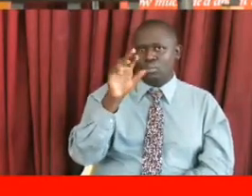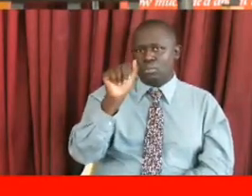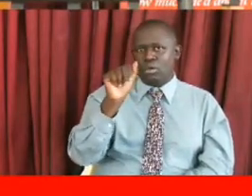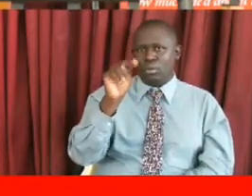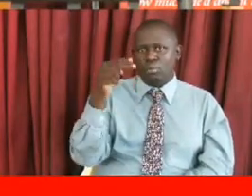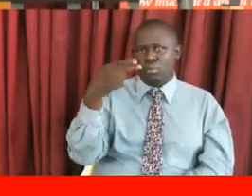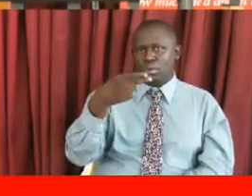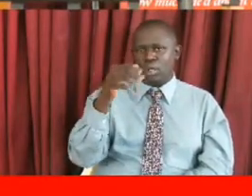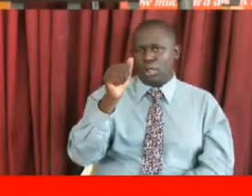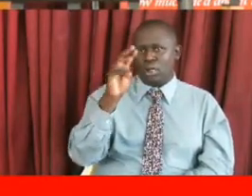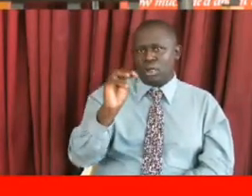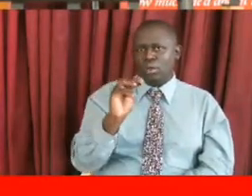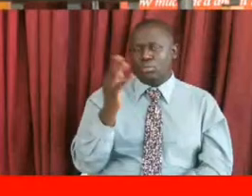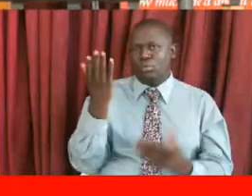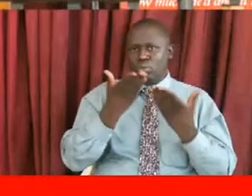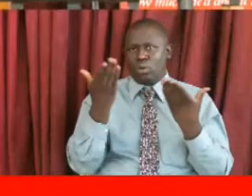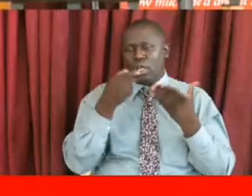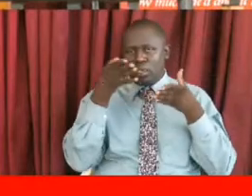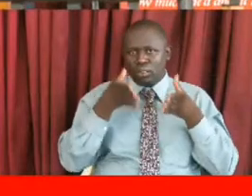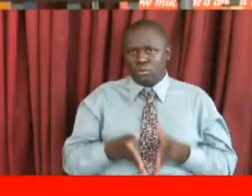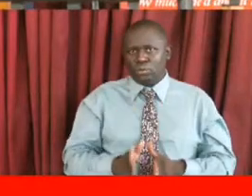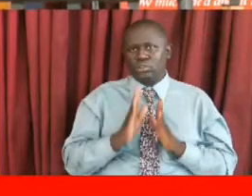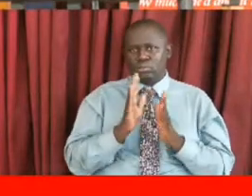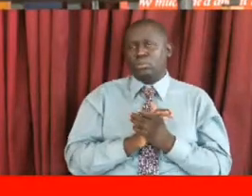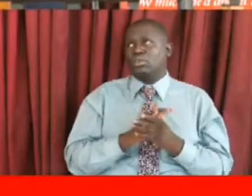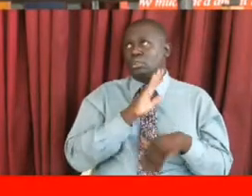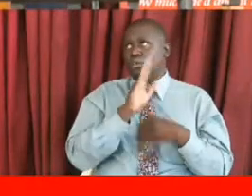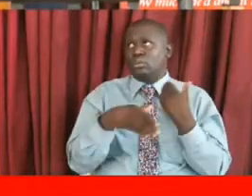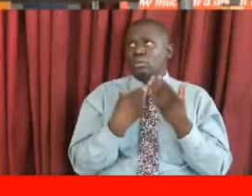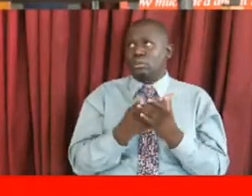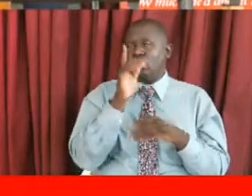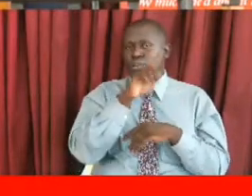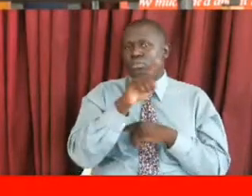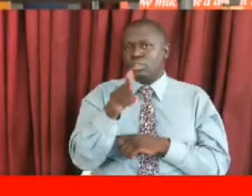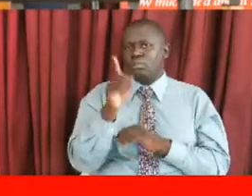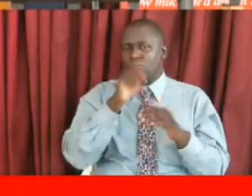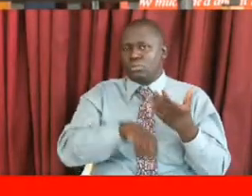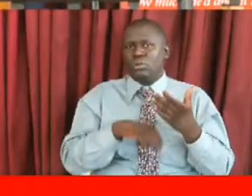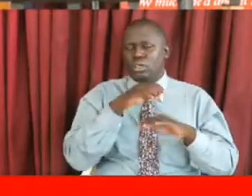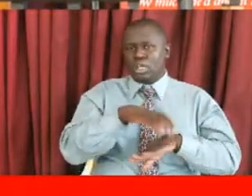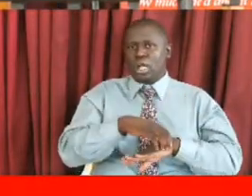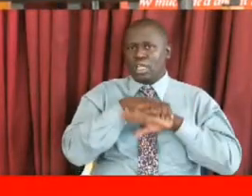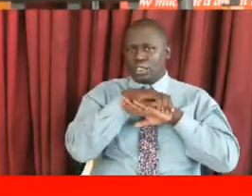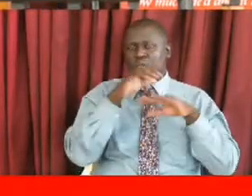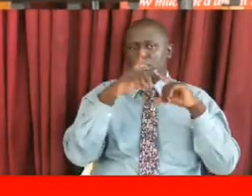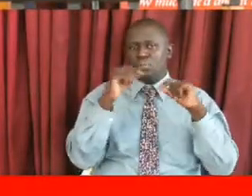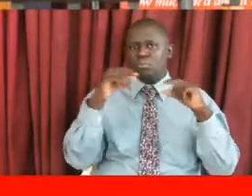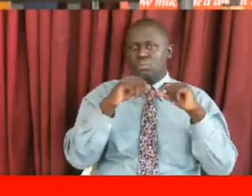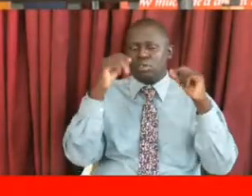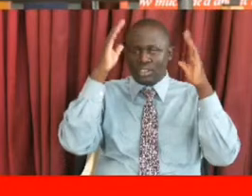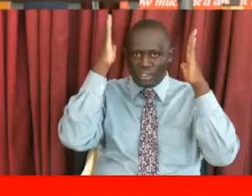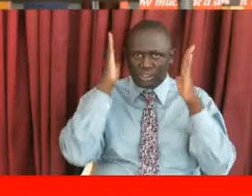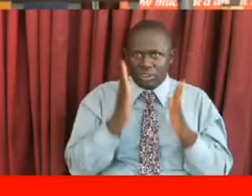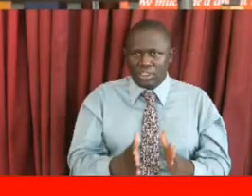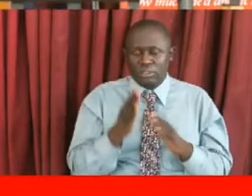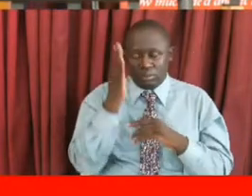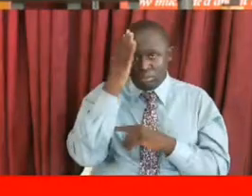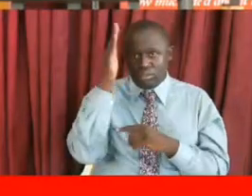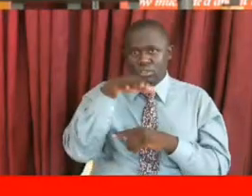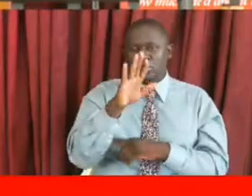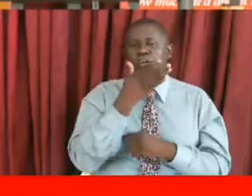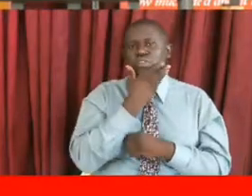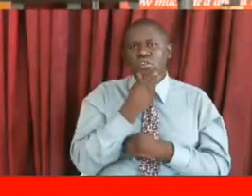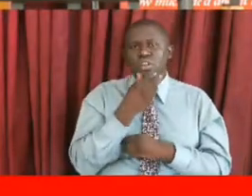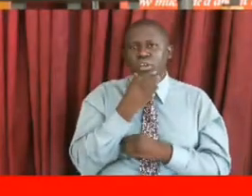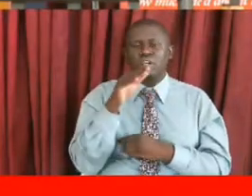the small house where he was born so all of them are Earthly Messengers we know their father we know their mother we